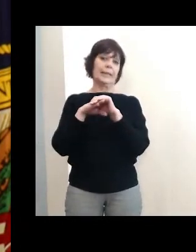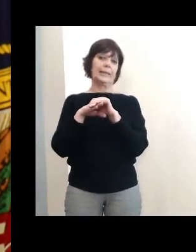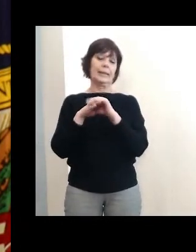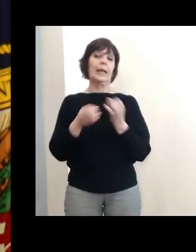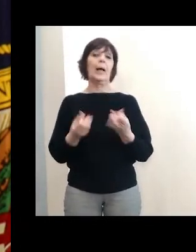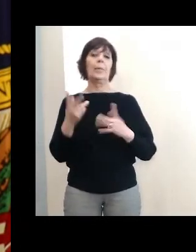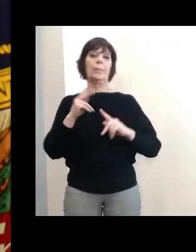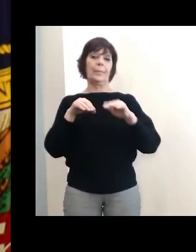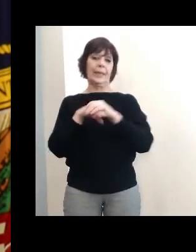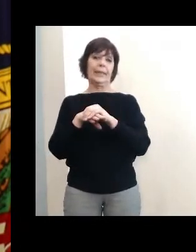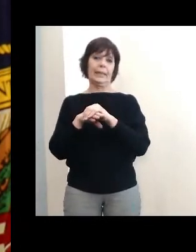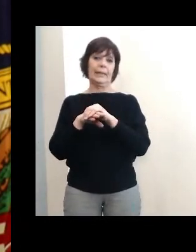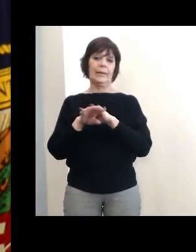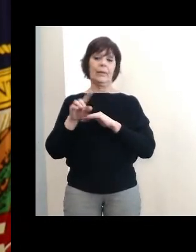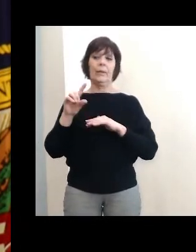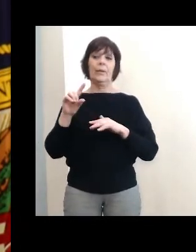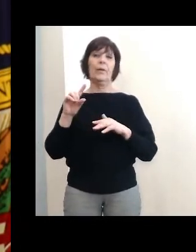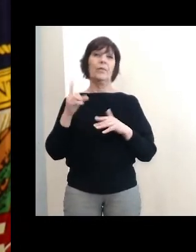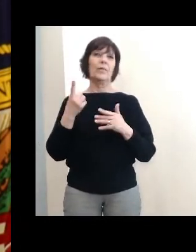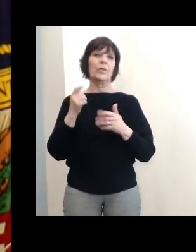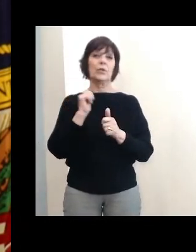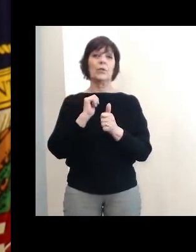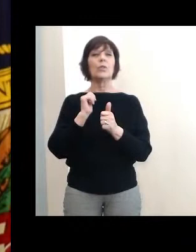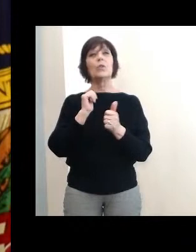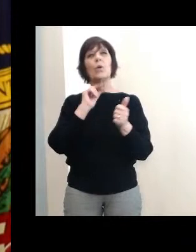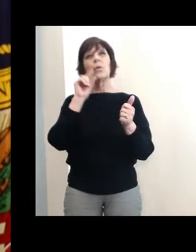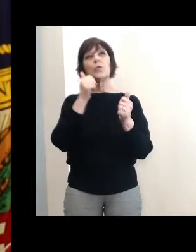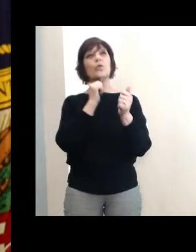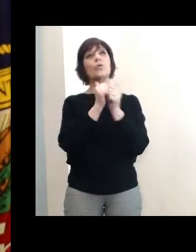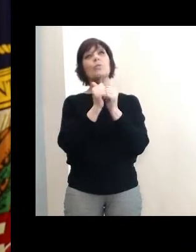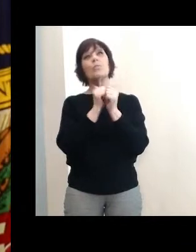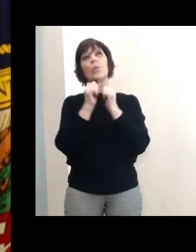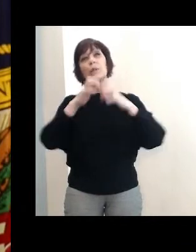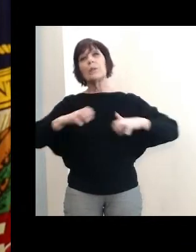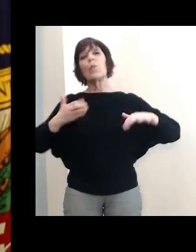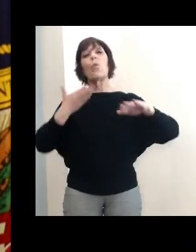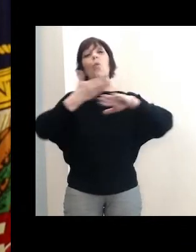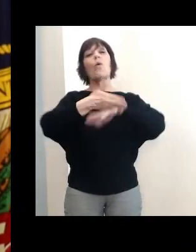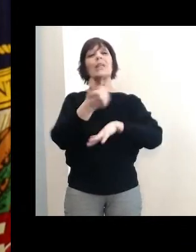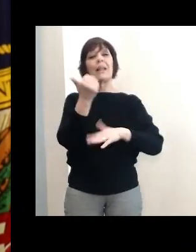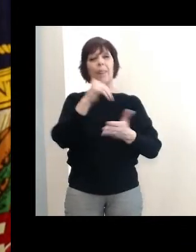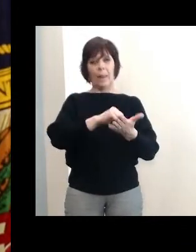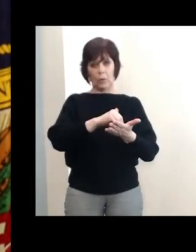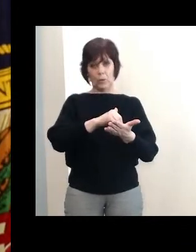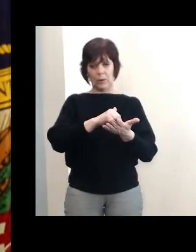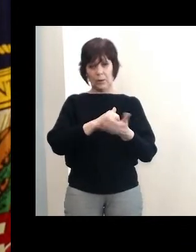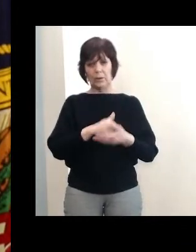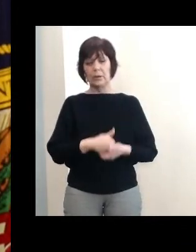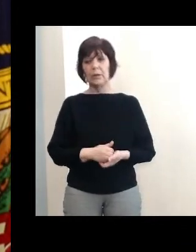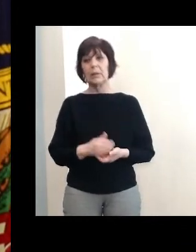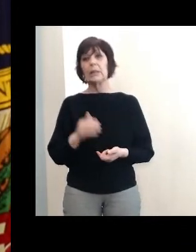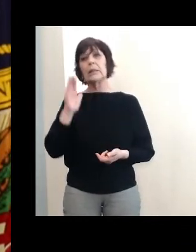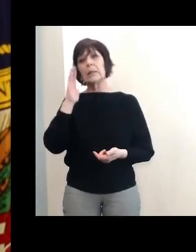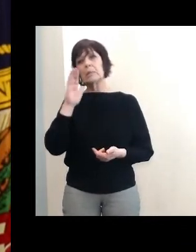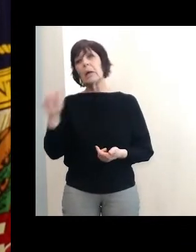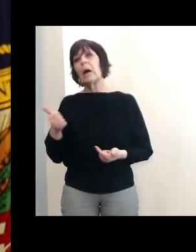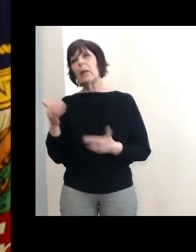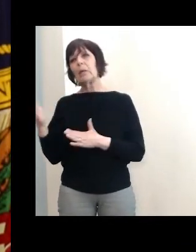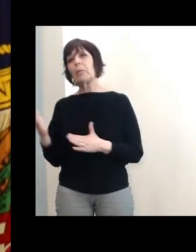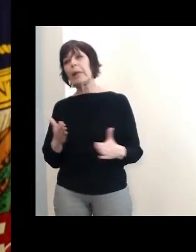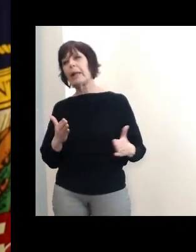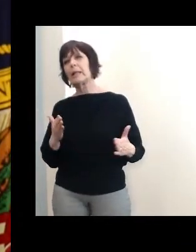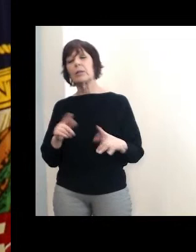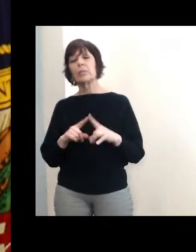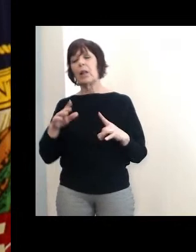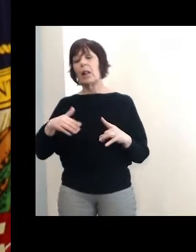point, only sports stadiums over 10,000. There are, it sounds like, going to be other plans coming forward, but as of right now,